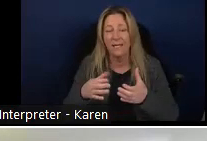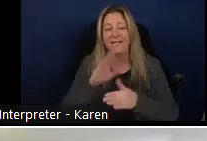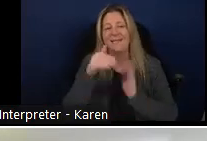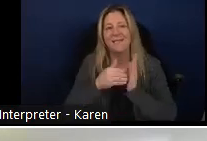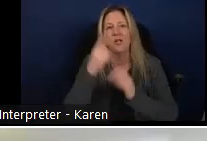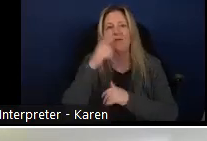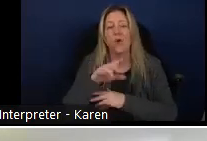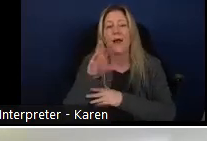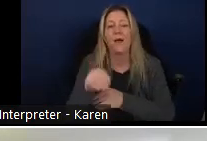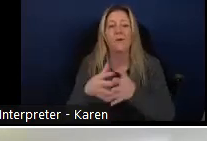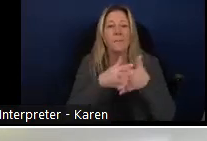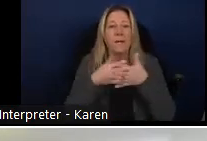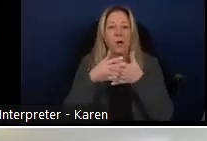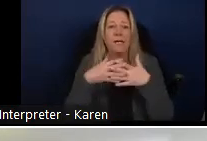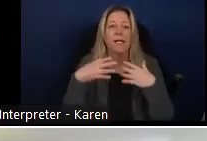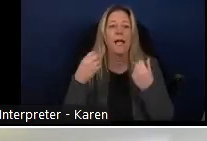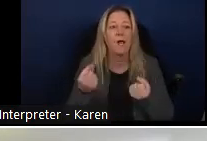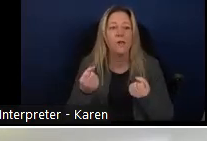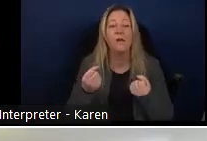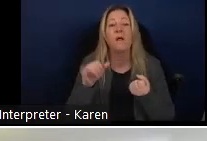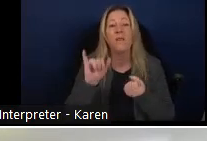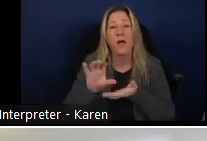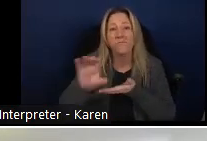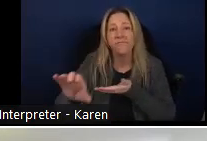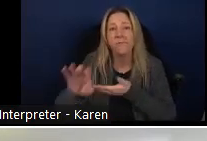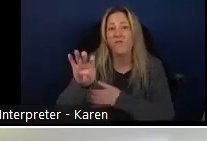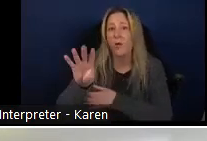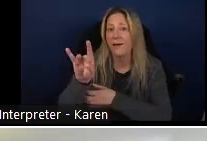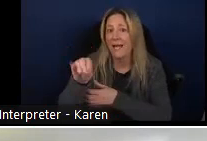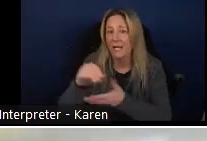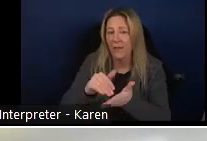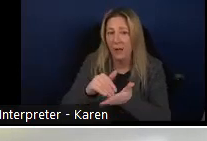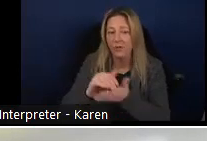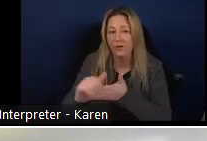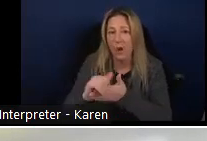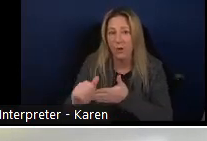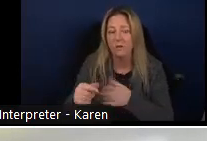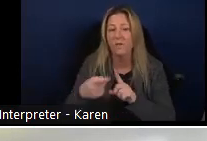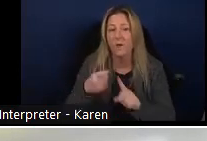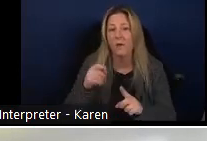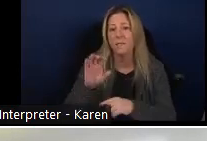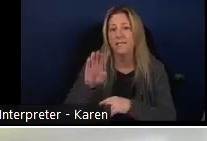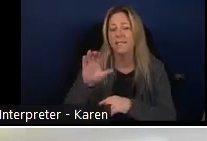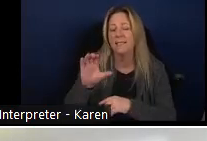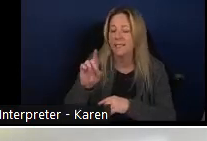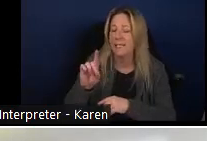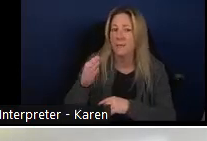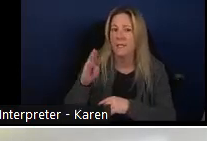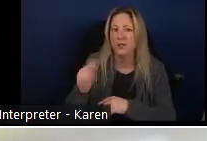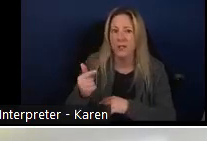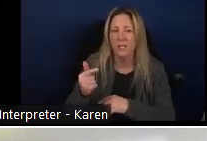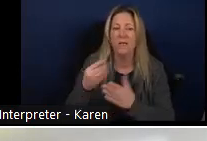for African American Health, was awarded $480,000 of CDBG funds to assist with